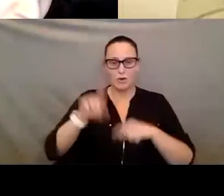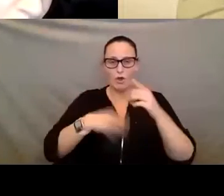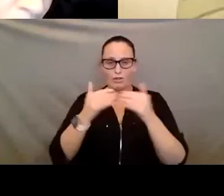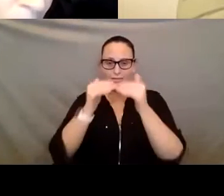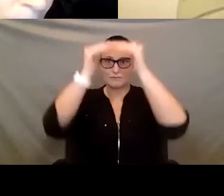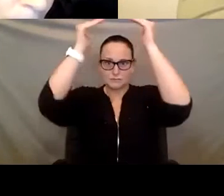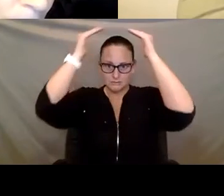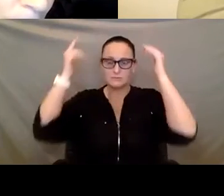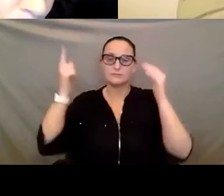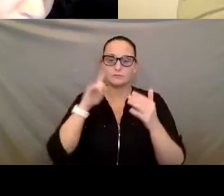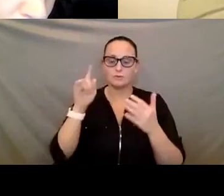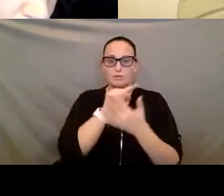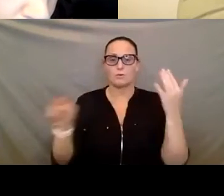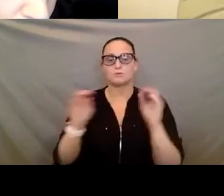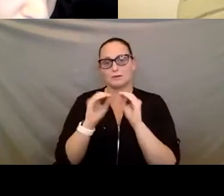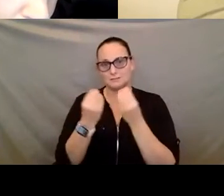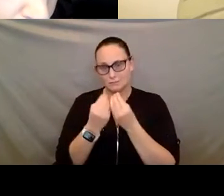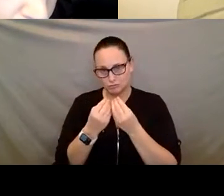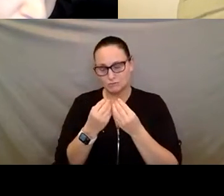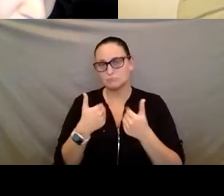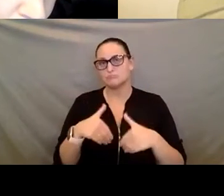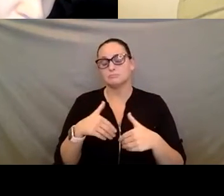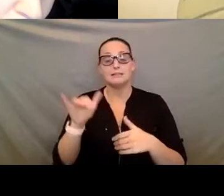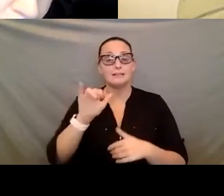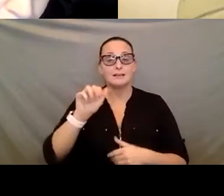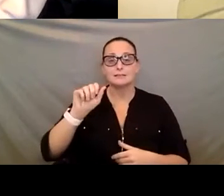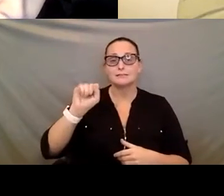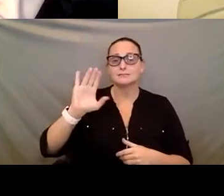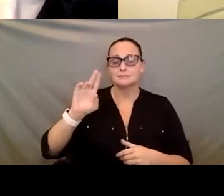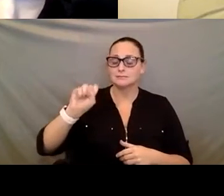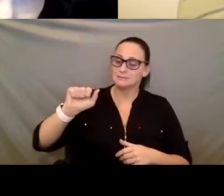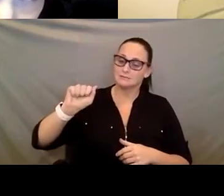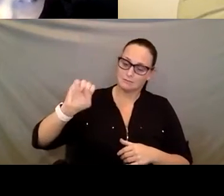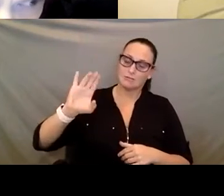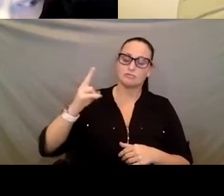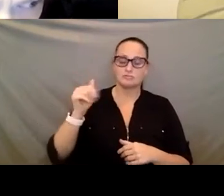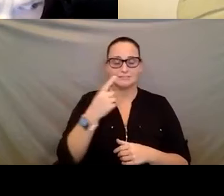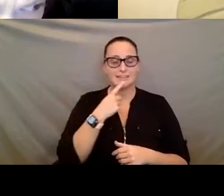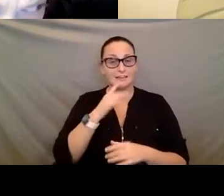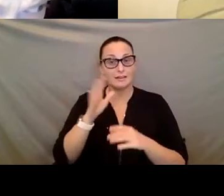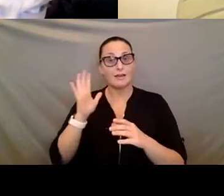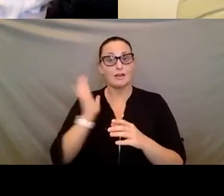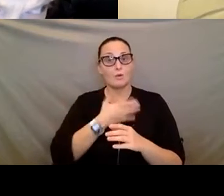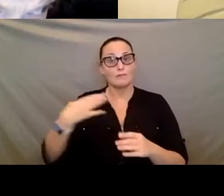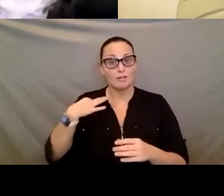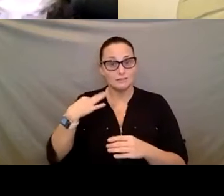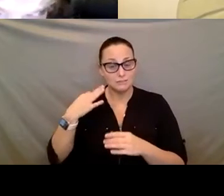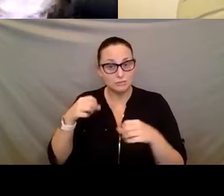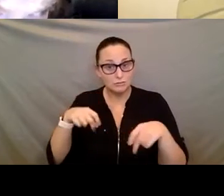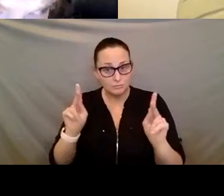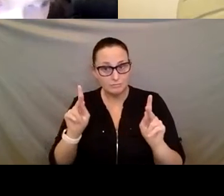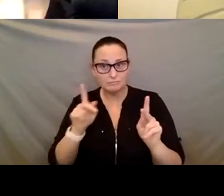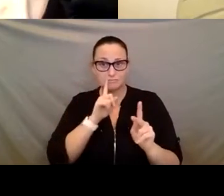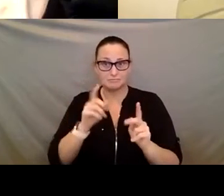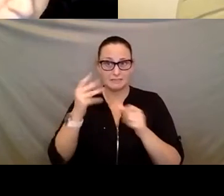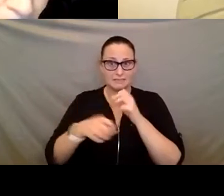those organizations. And as Sasha was saying, even looking at our volunteer opportunities, years ago, it's